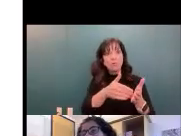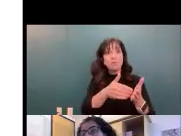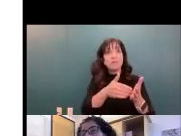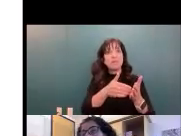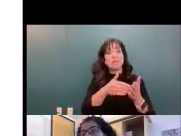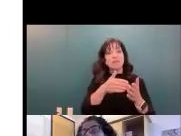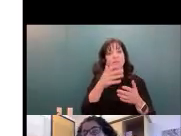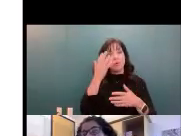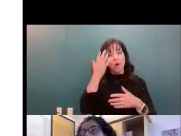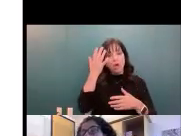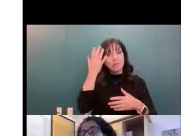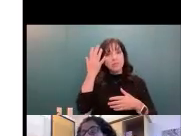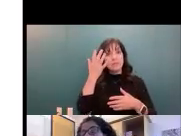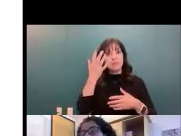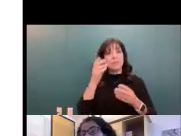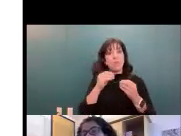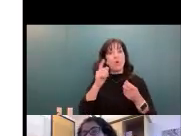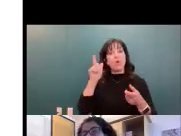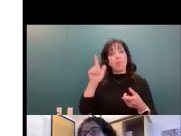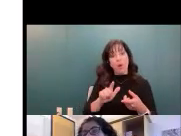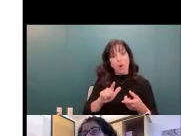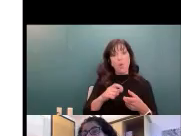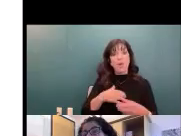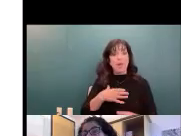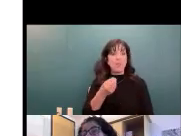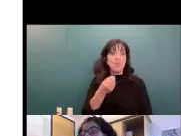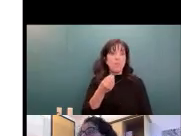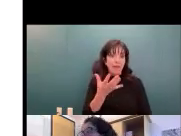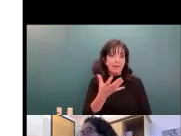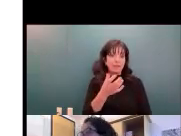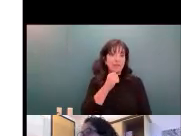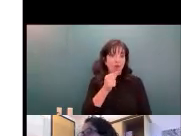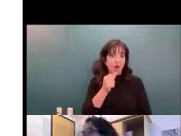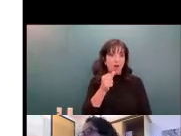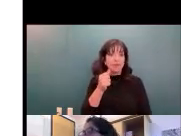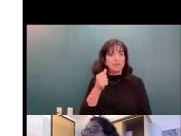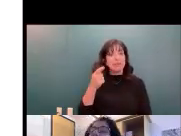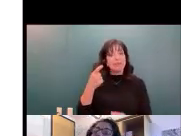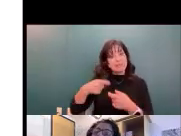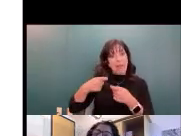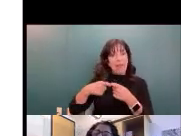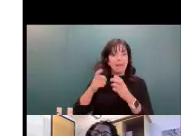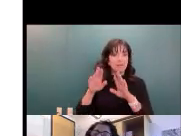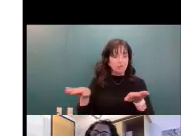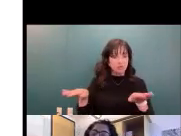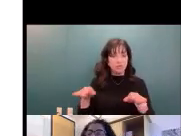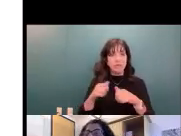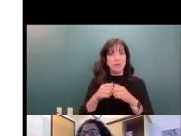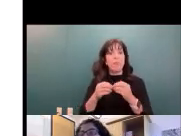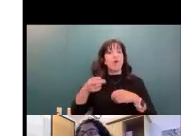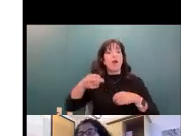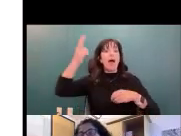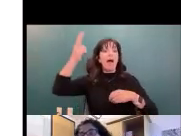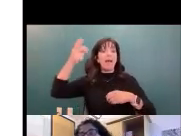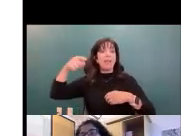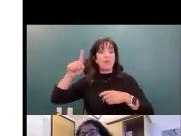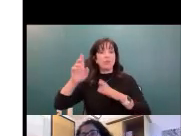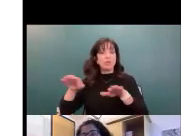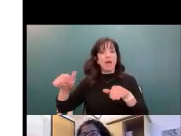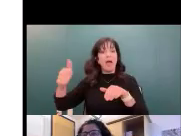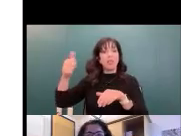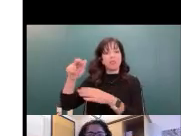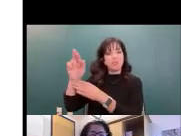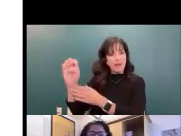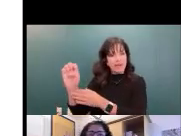actually lowest in white non-Hispanic children, and then higher in children from other race